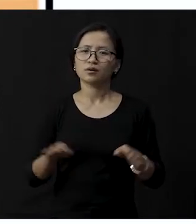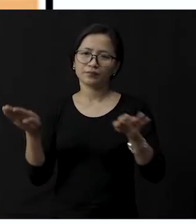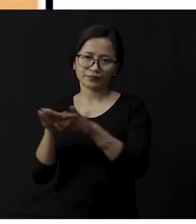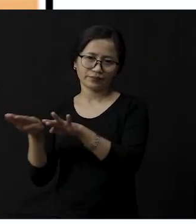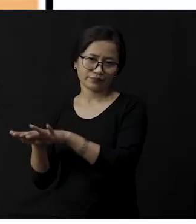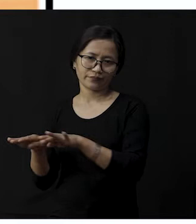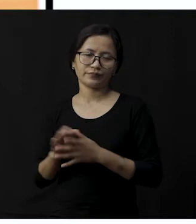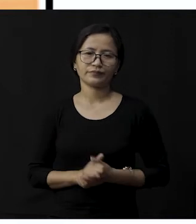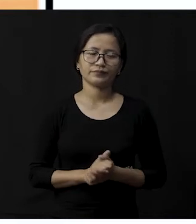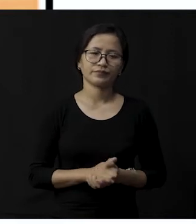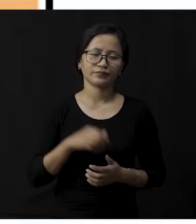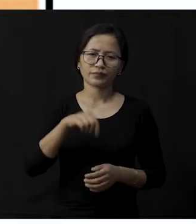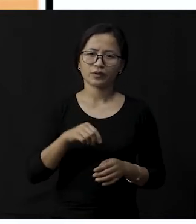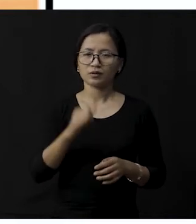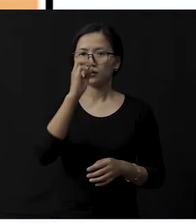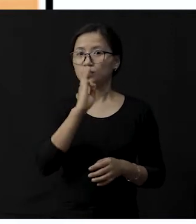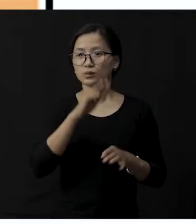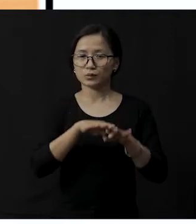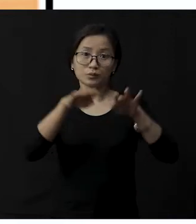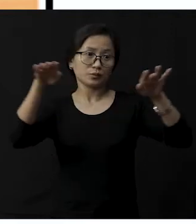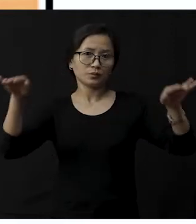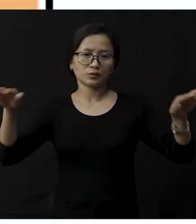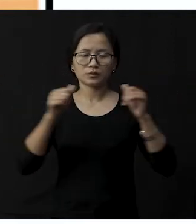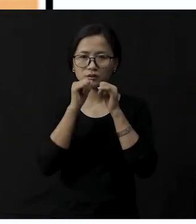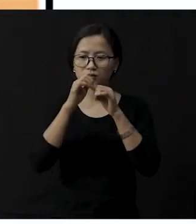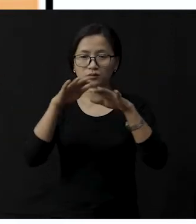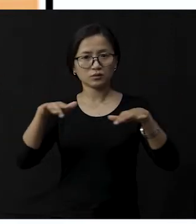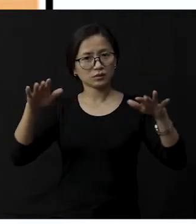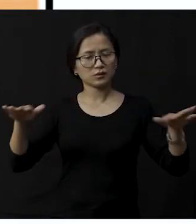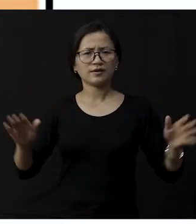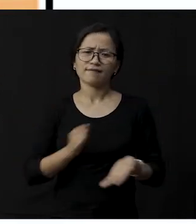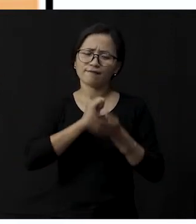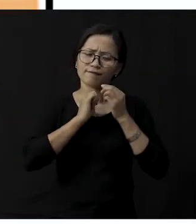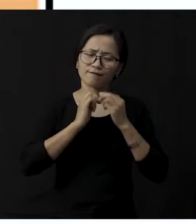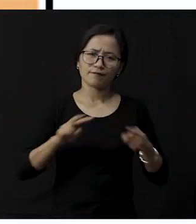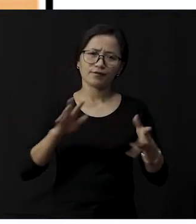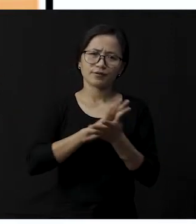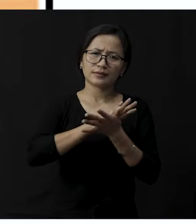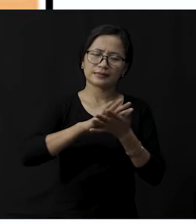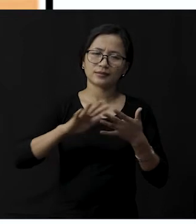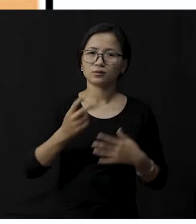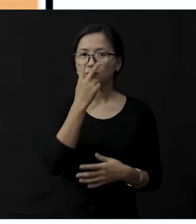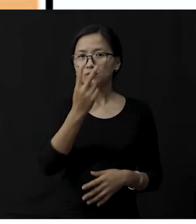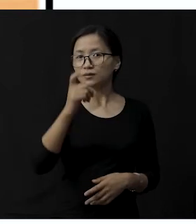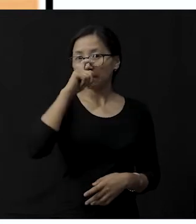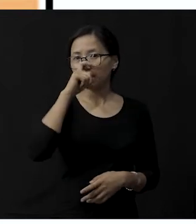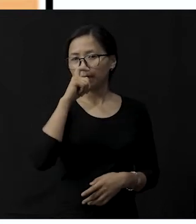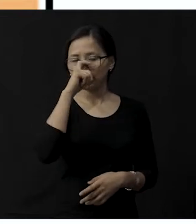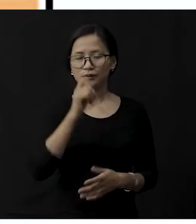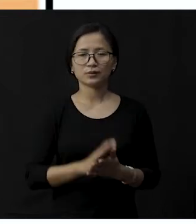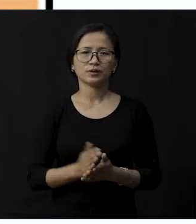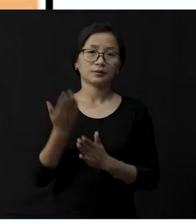this beach looks very, very clean, very blue. See, in the background, the sea